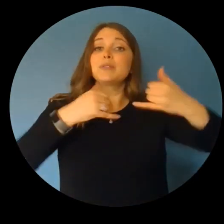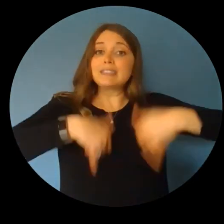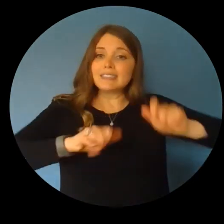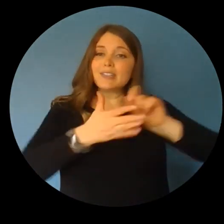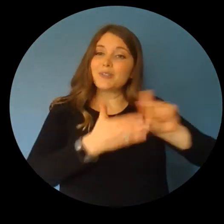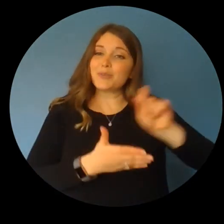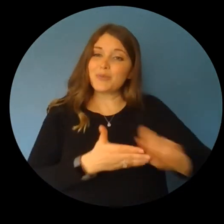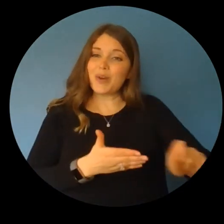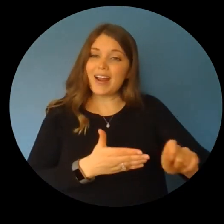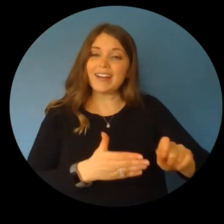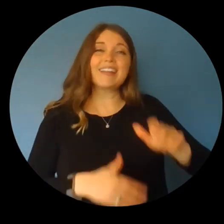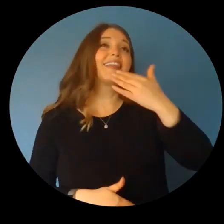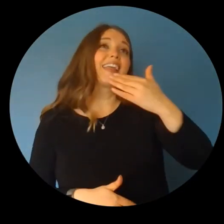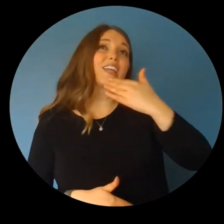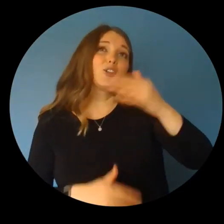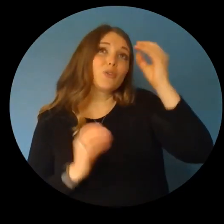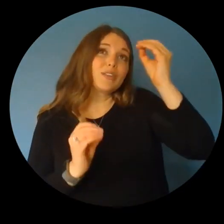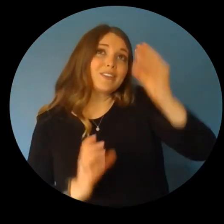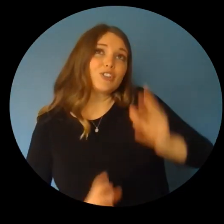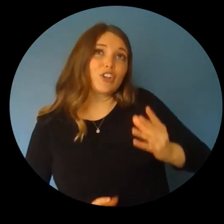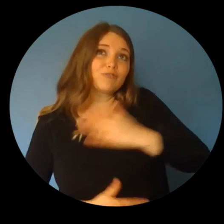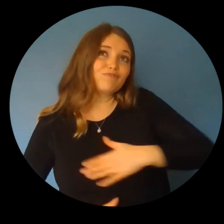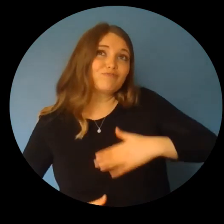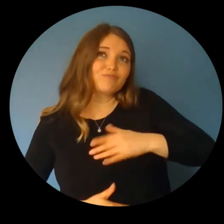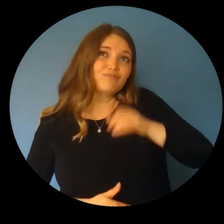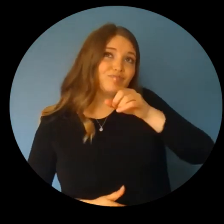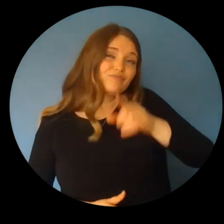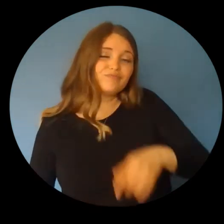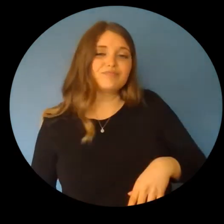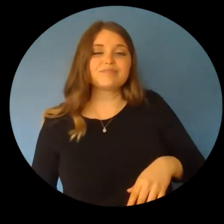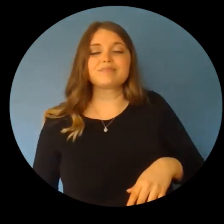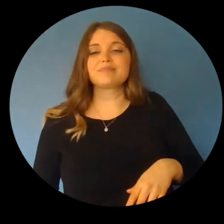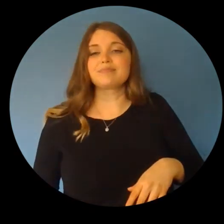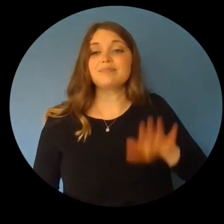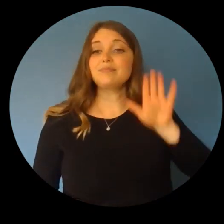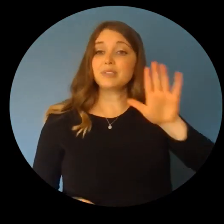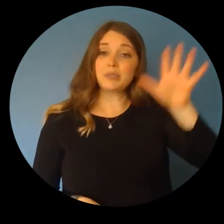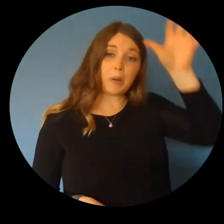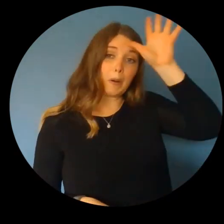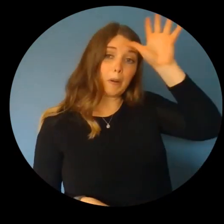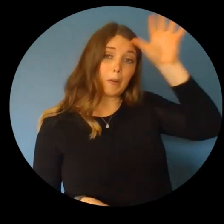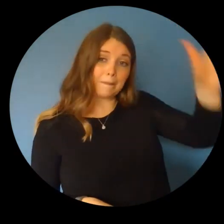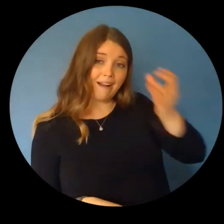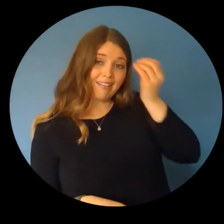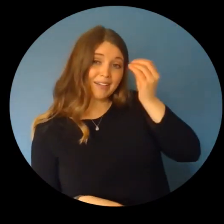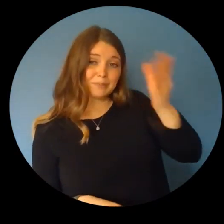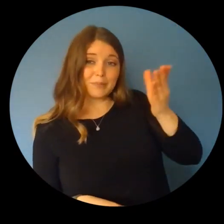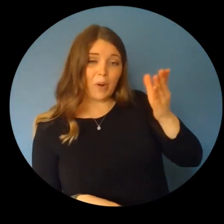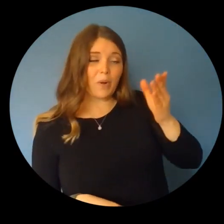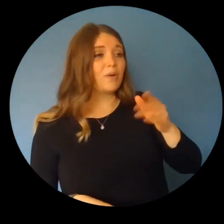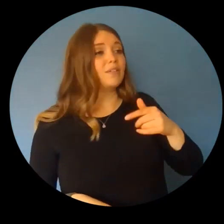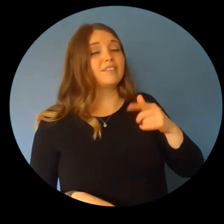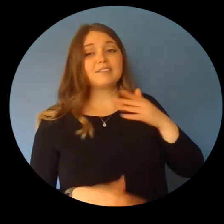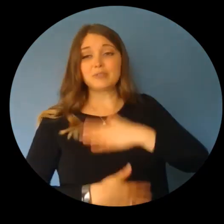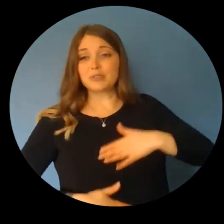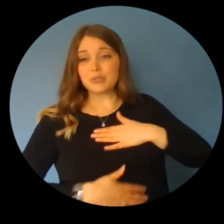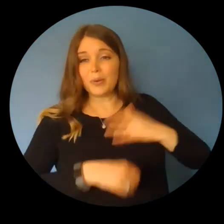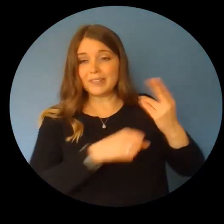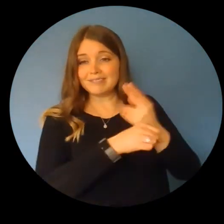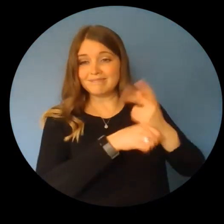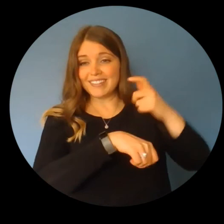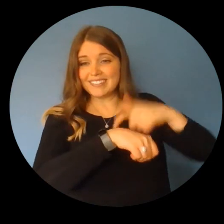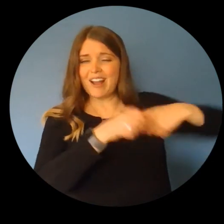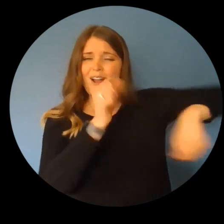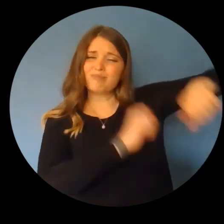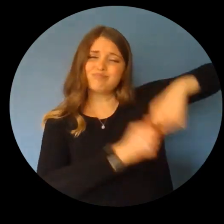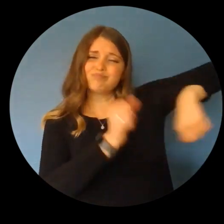know how much you appreciate them. You could tell your grandpa that you like spending time with him. There are many ways